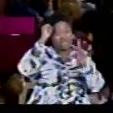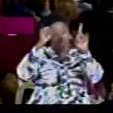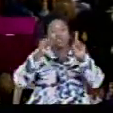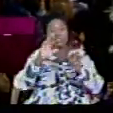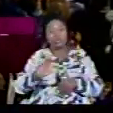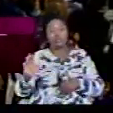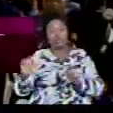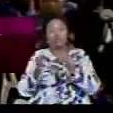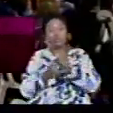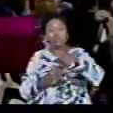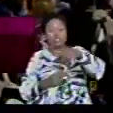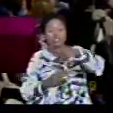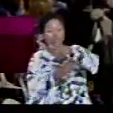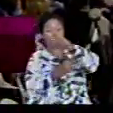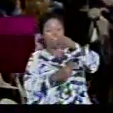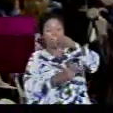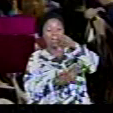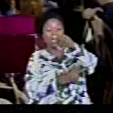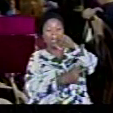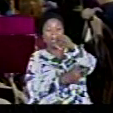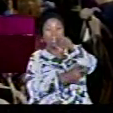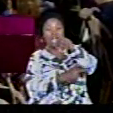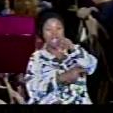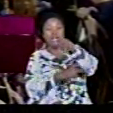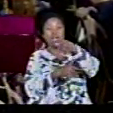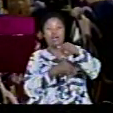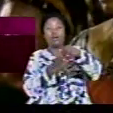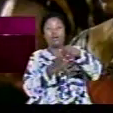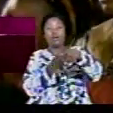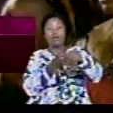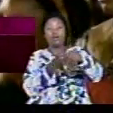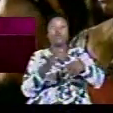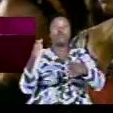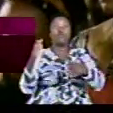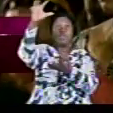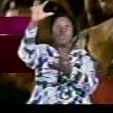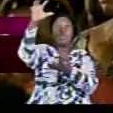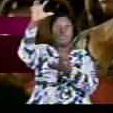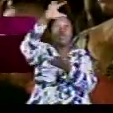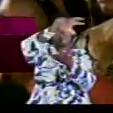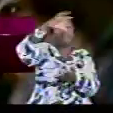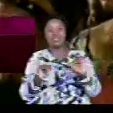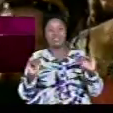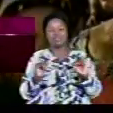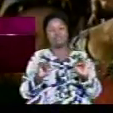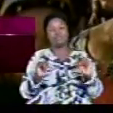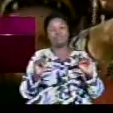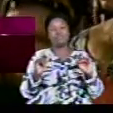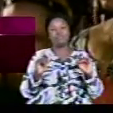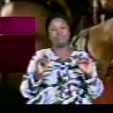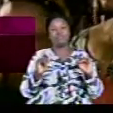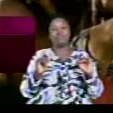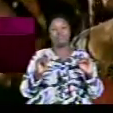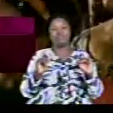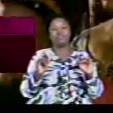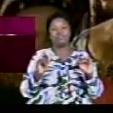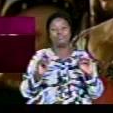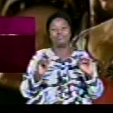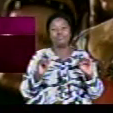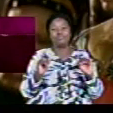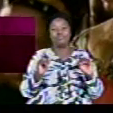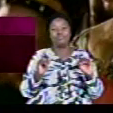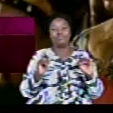of cloud, we have experienced the same. The scorching sun was